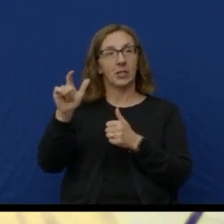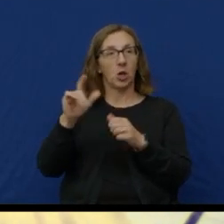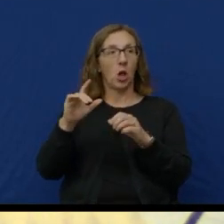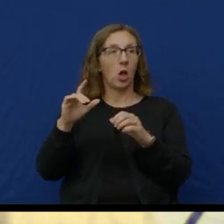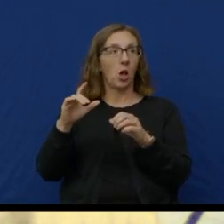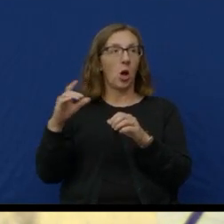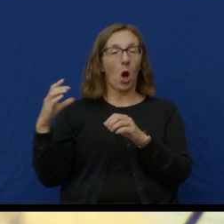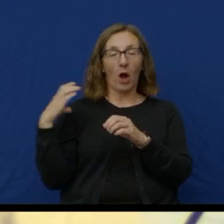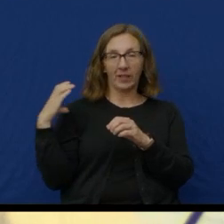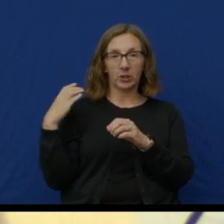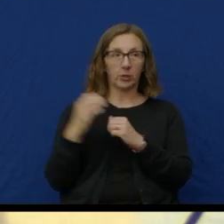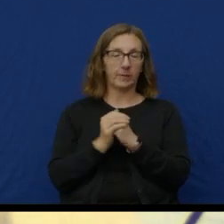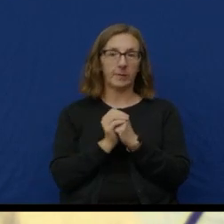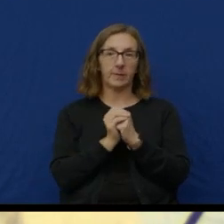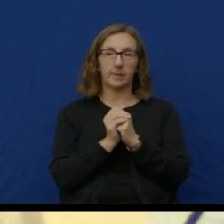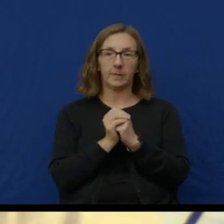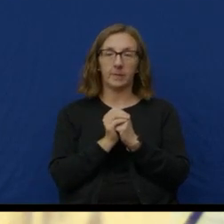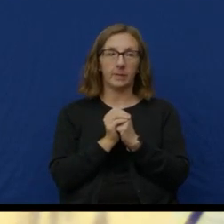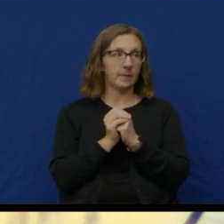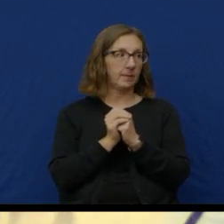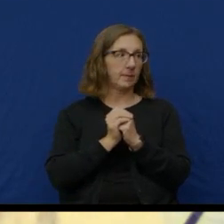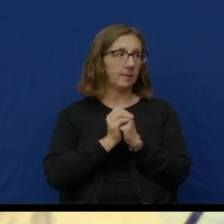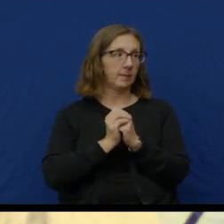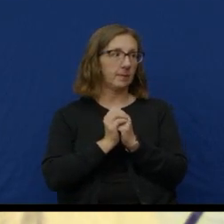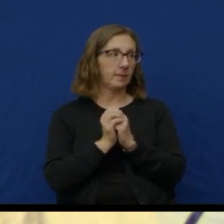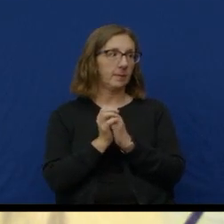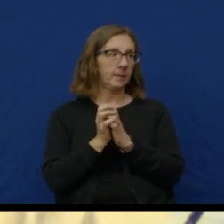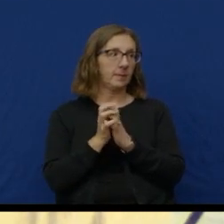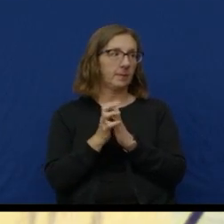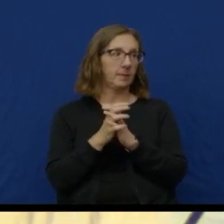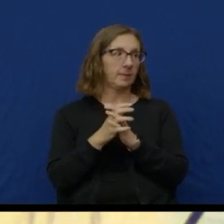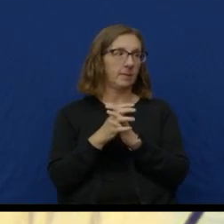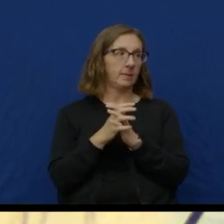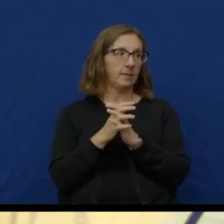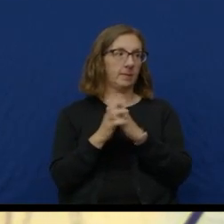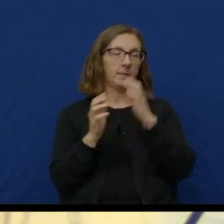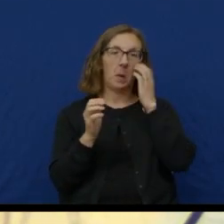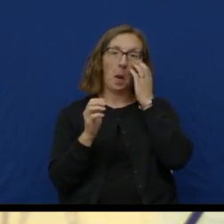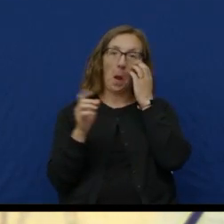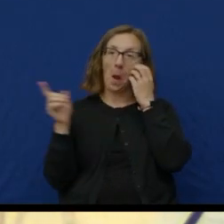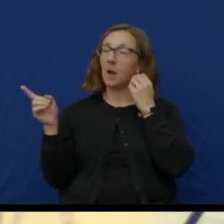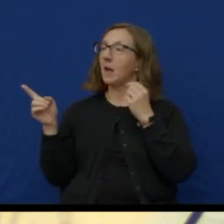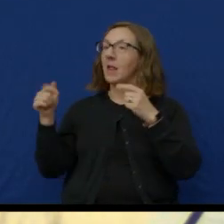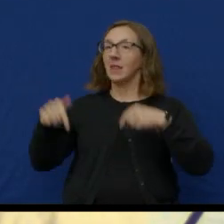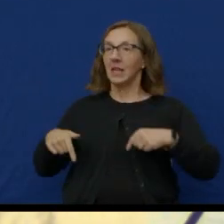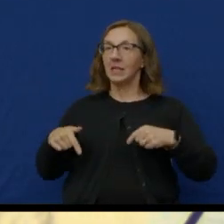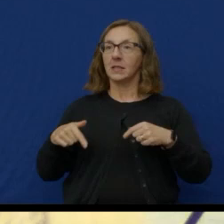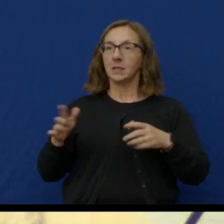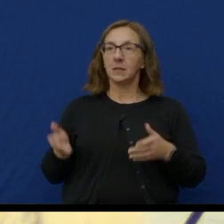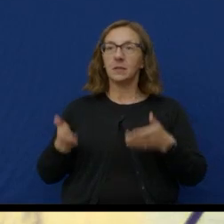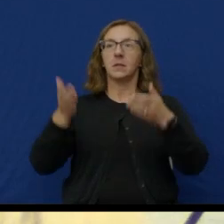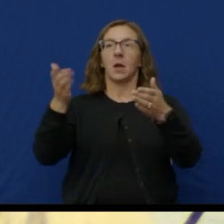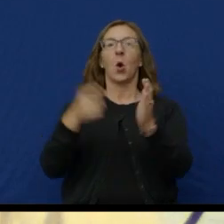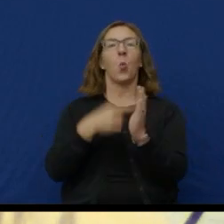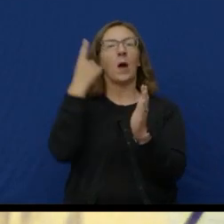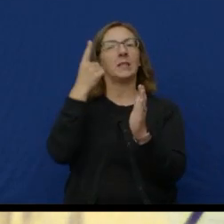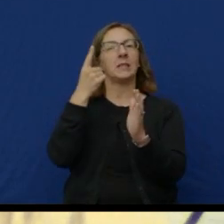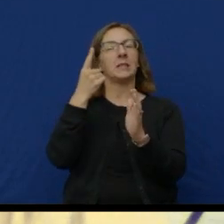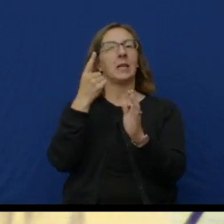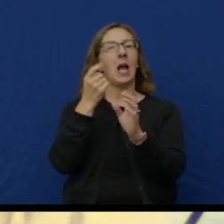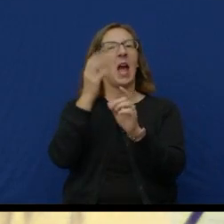Park to present. Thank you. This is an item that comes before the board once every 6